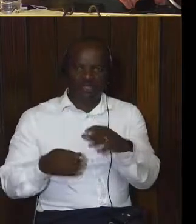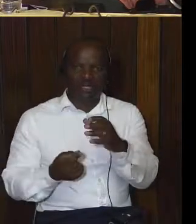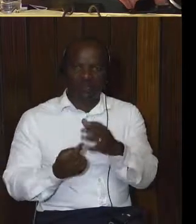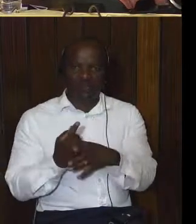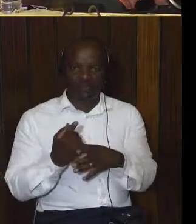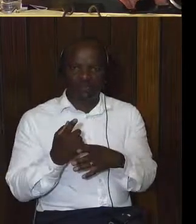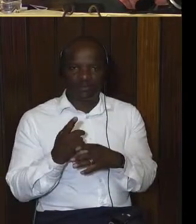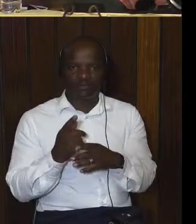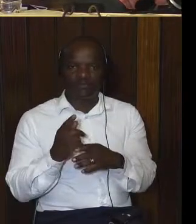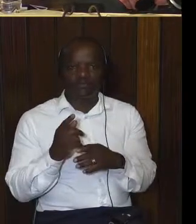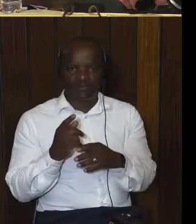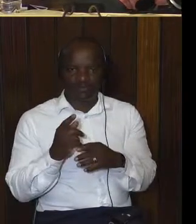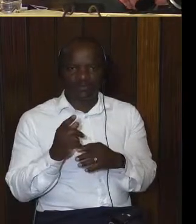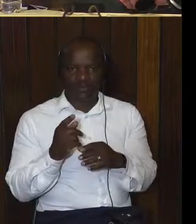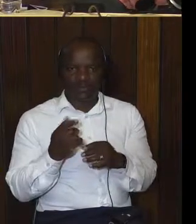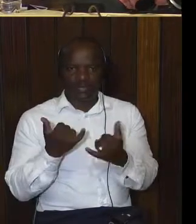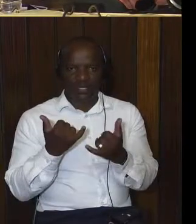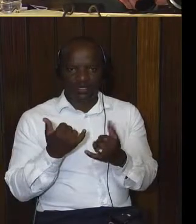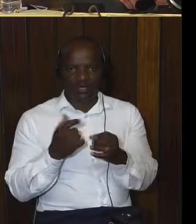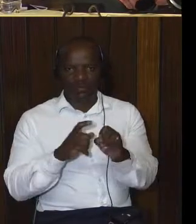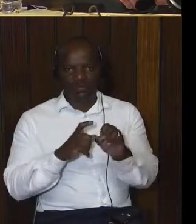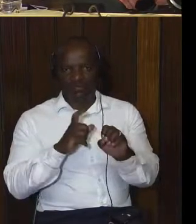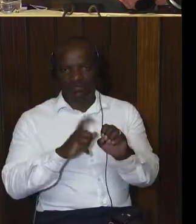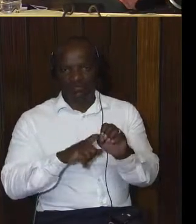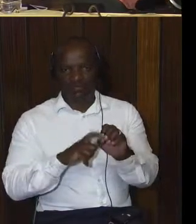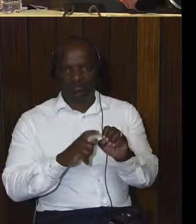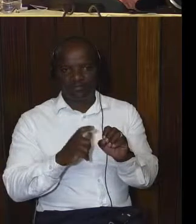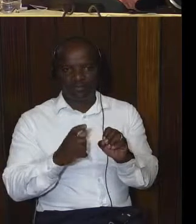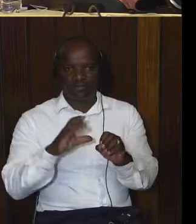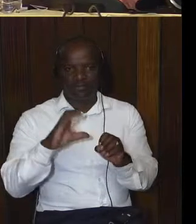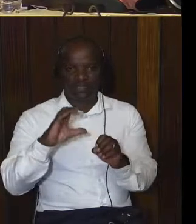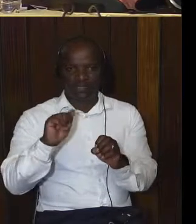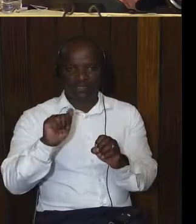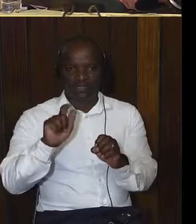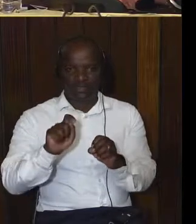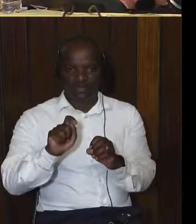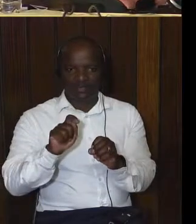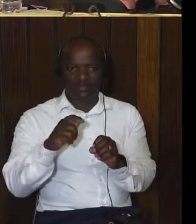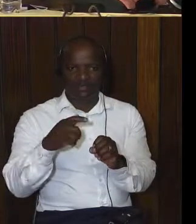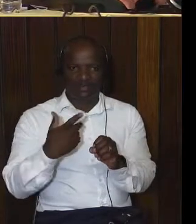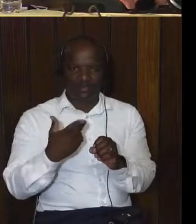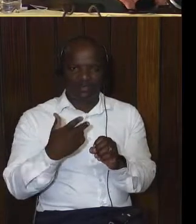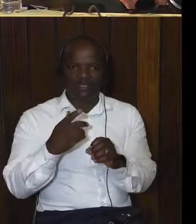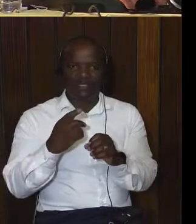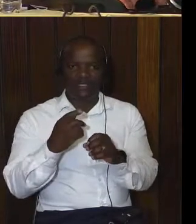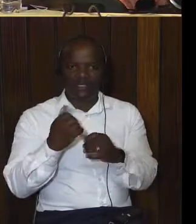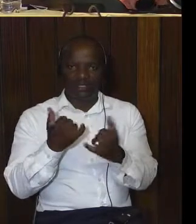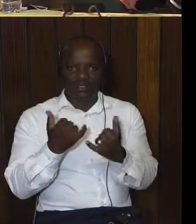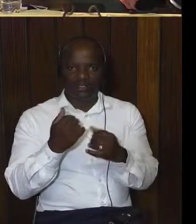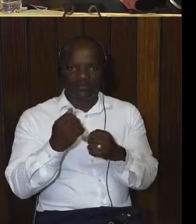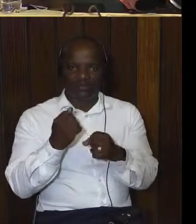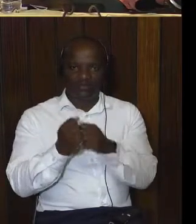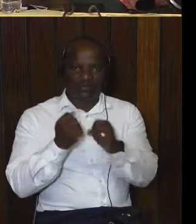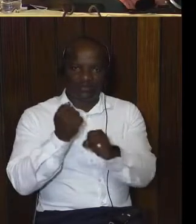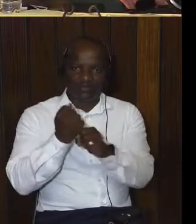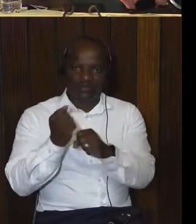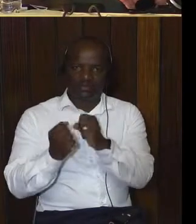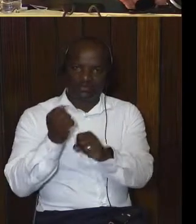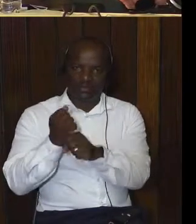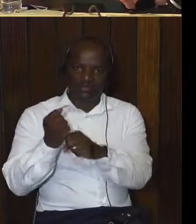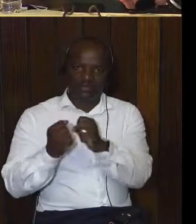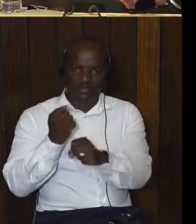our patronage guarantee is capped. That is why, on an annual basis, and even last year, we were able